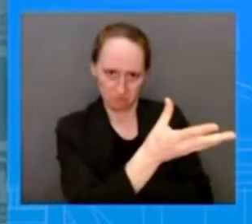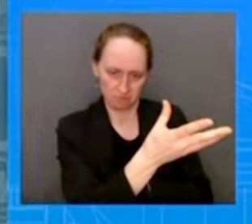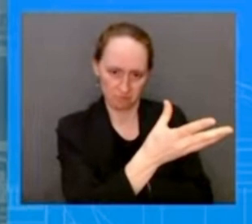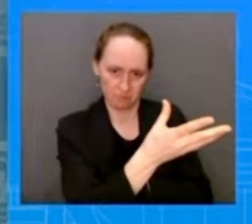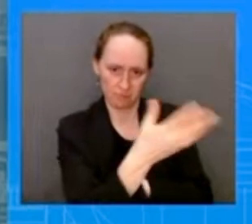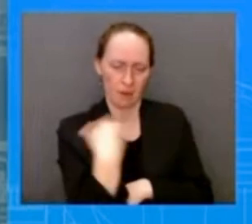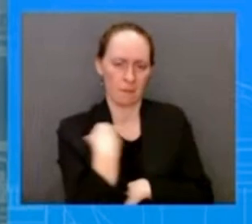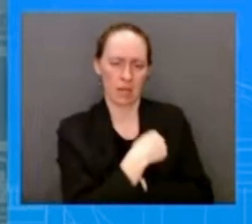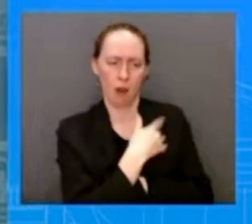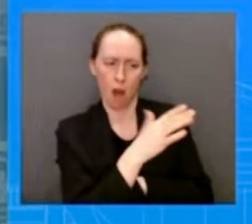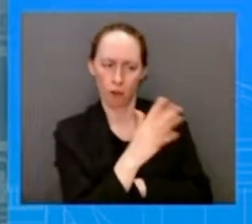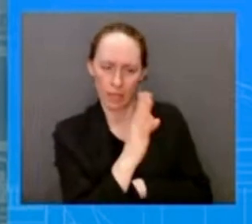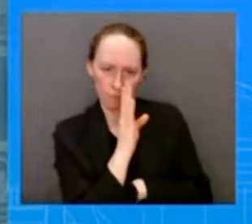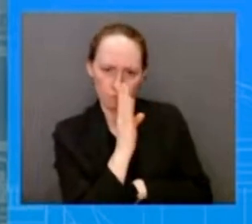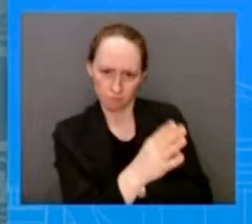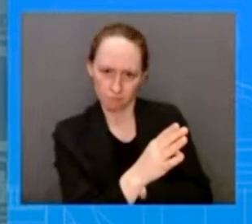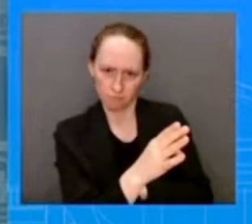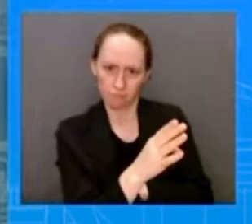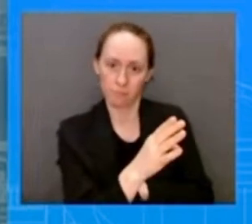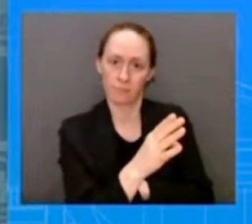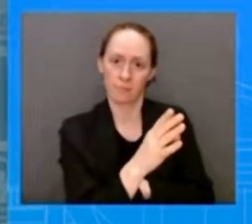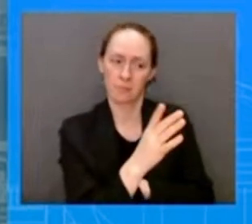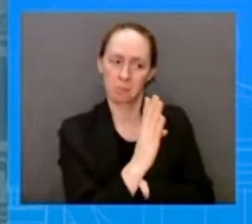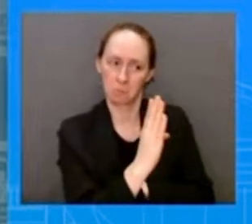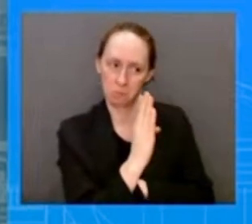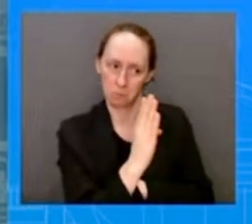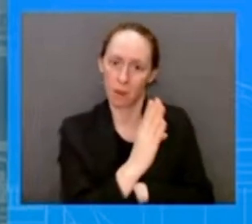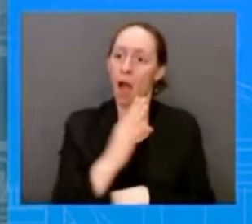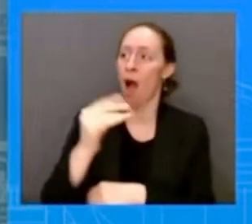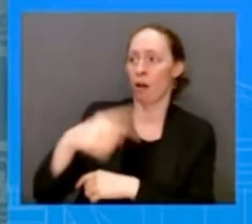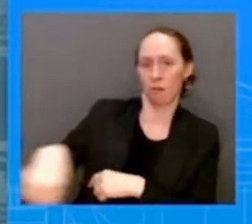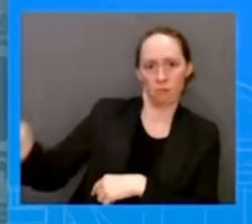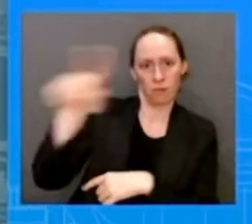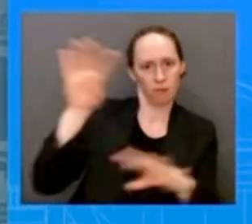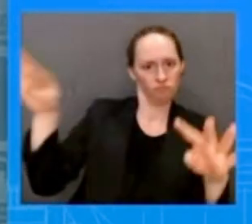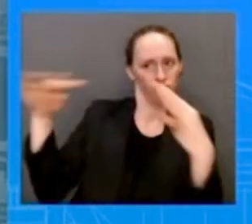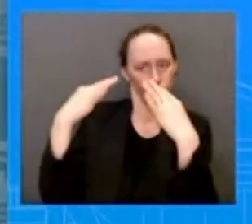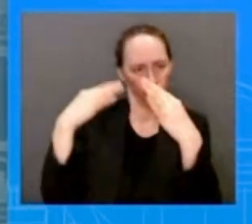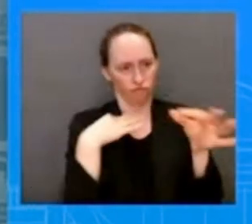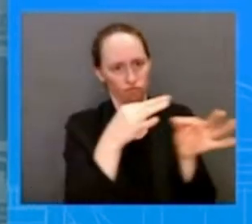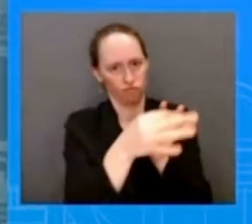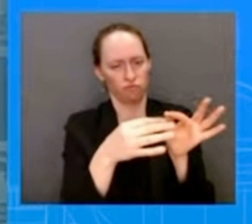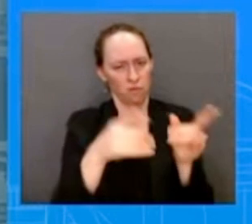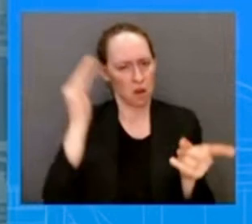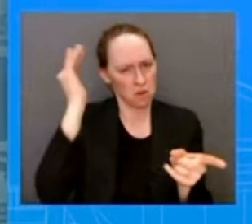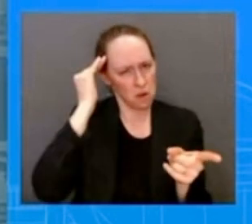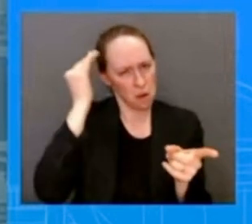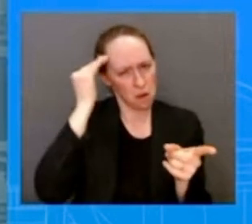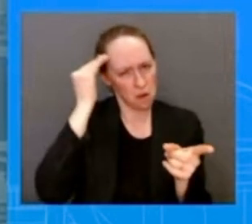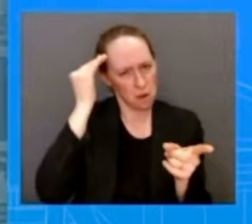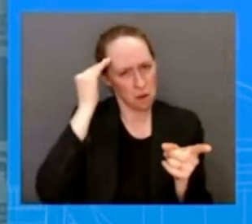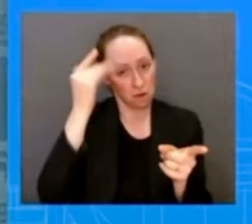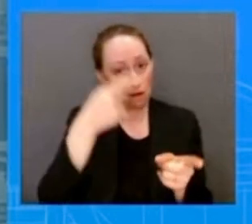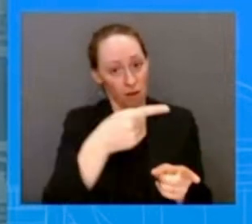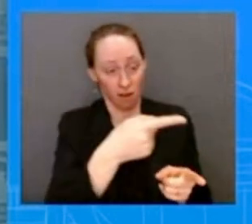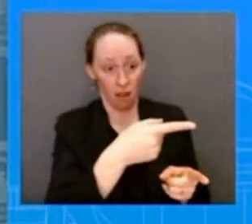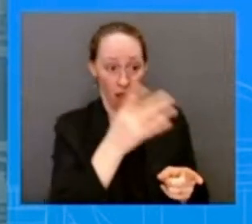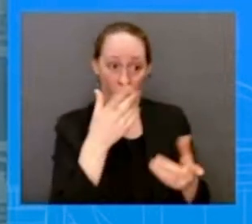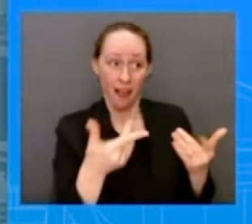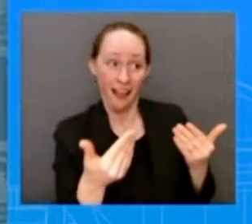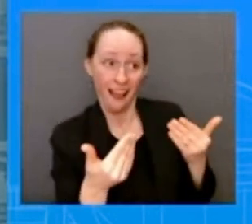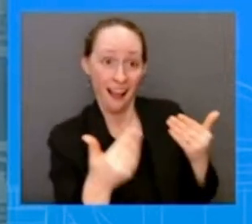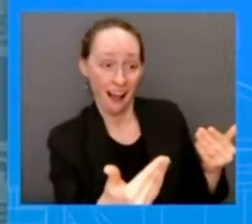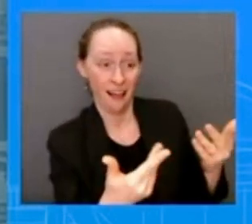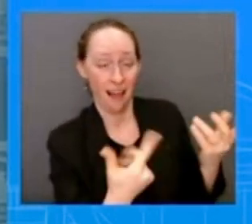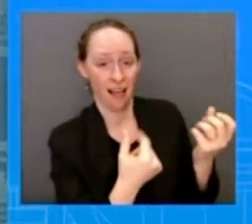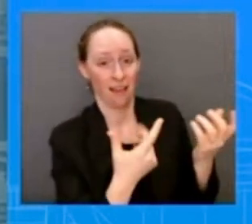believe it would, it's not in China's best interest to move forward in that regard, and they should see it the same way. I just don't think it's